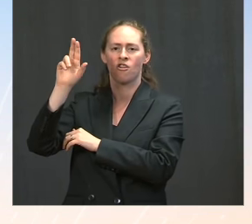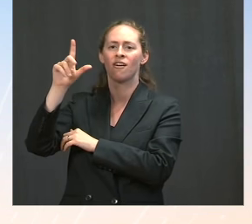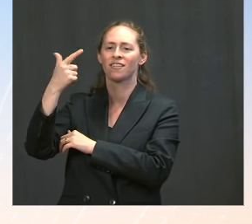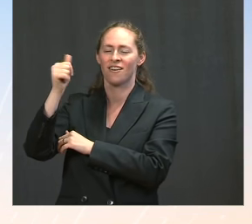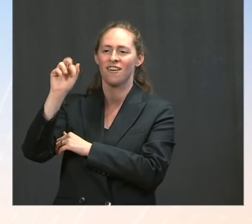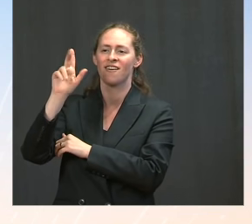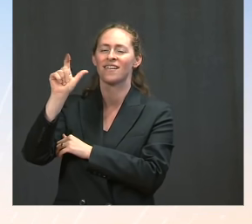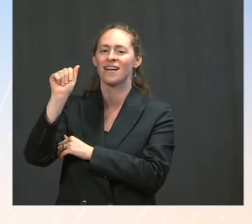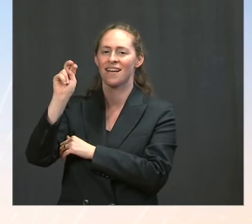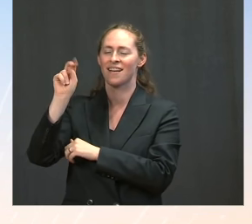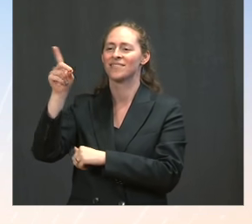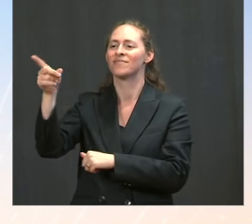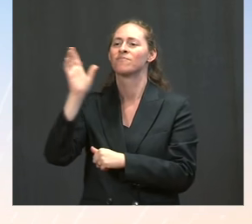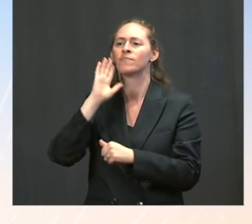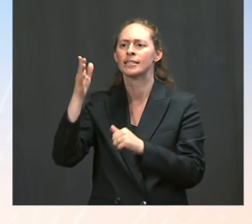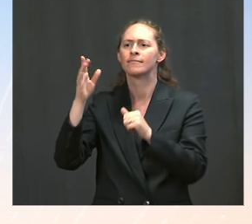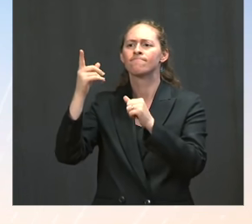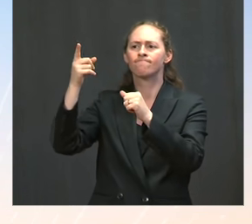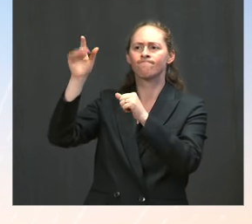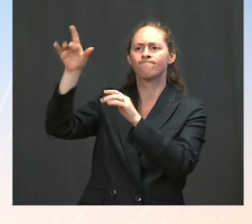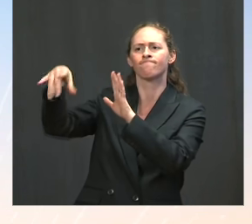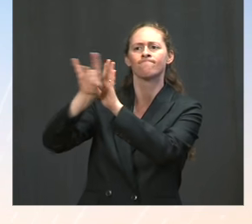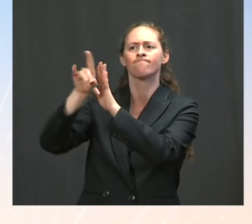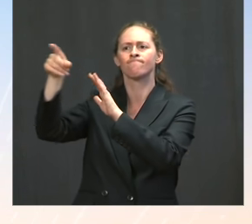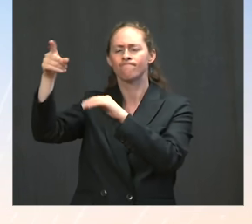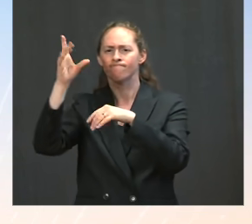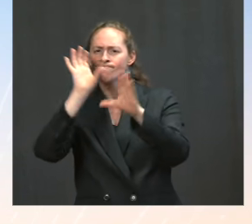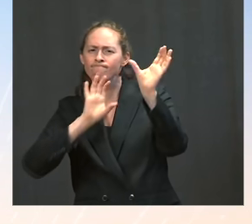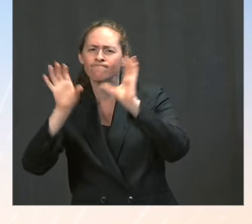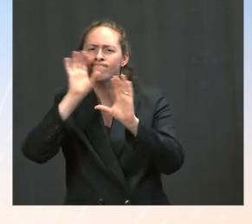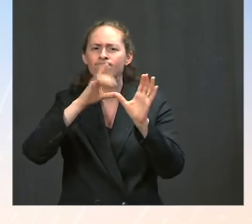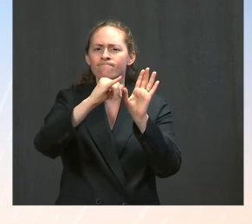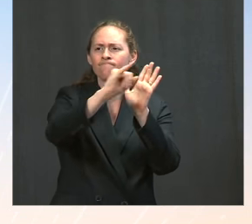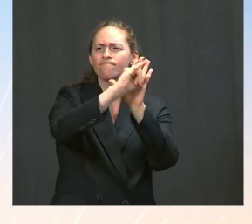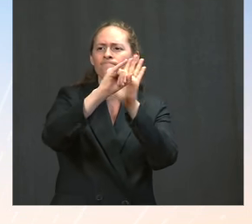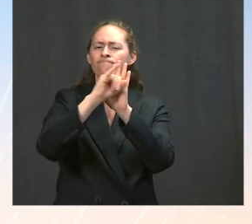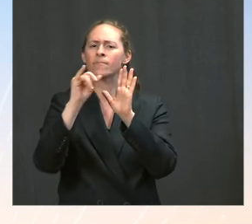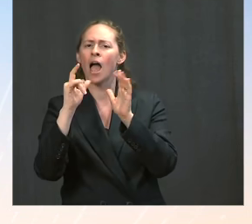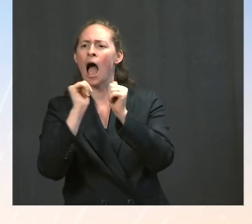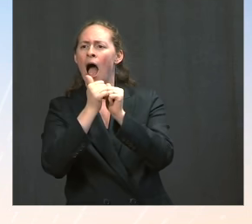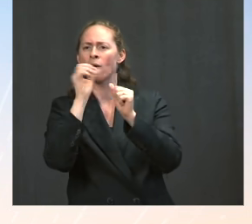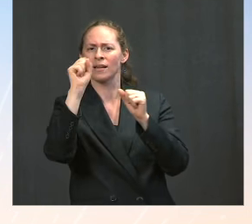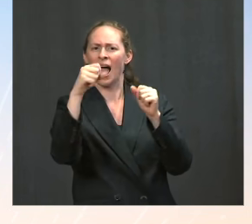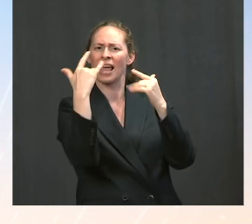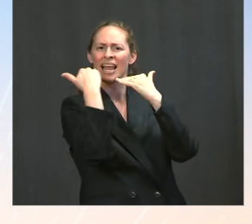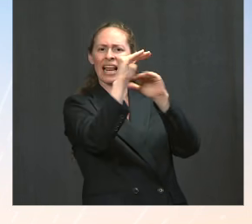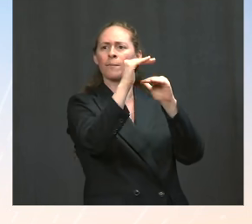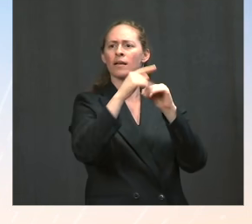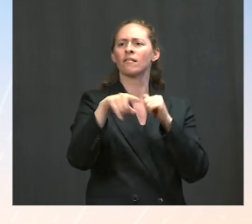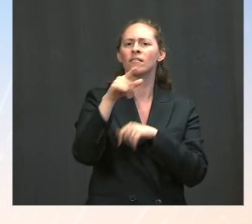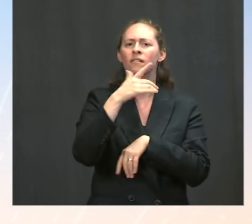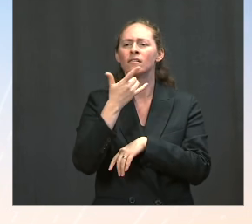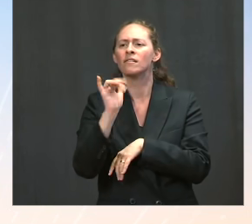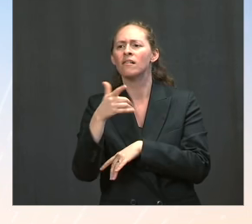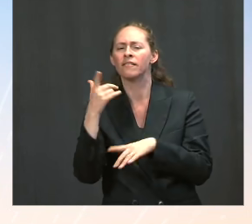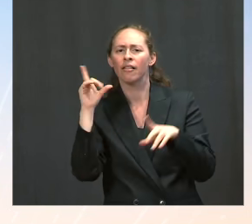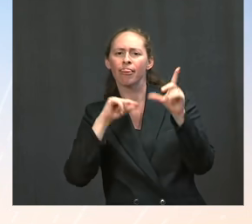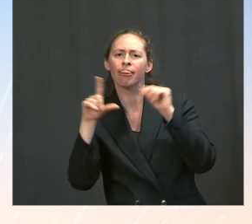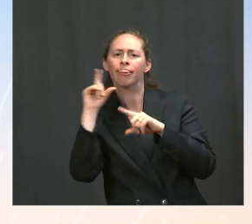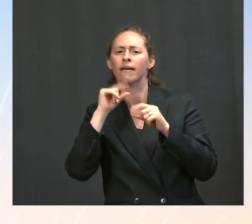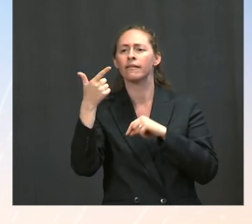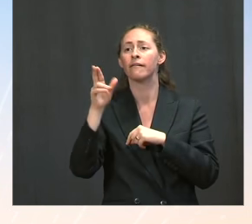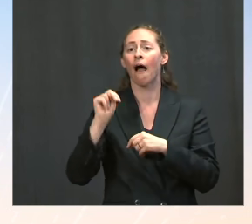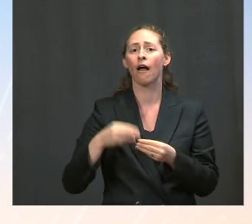the president's plan bolsters local law enforcement efforts by giving them the resources they need to hire more police officers and engage in effective